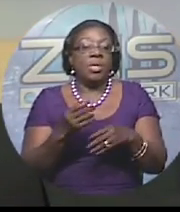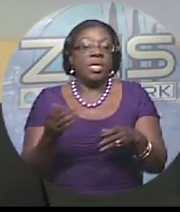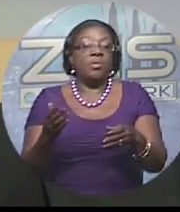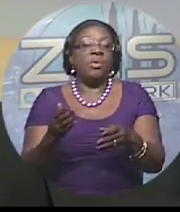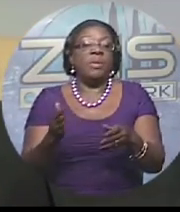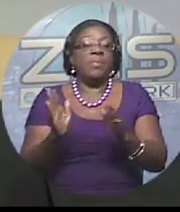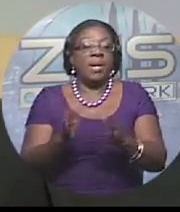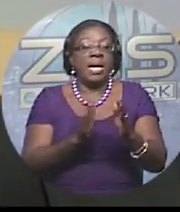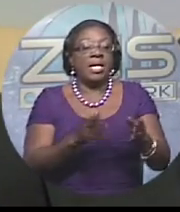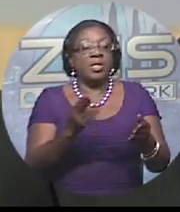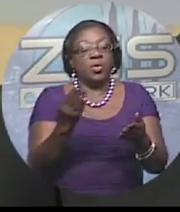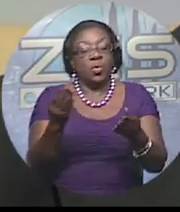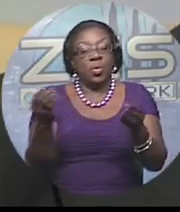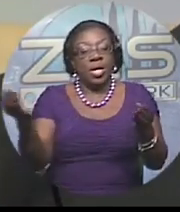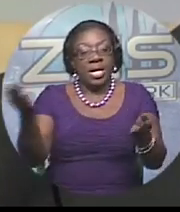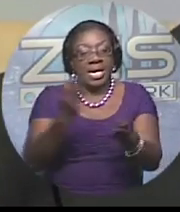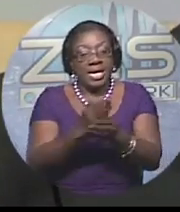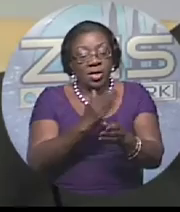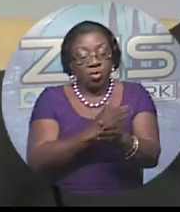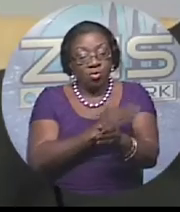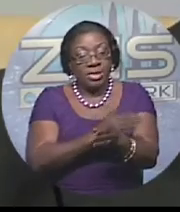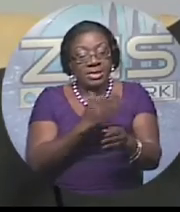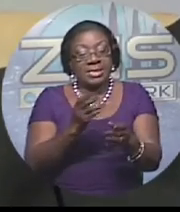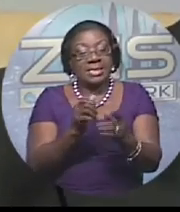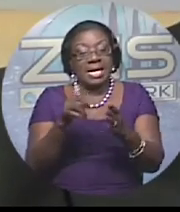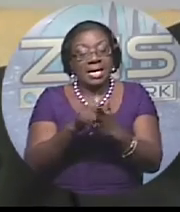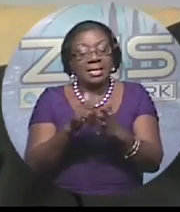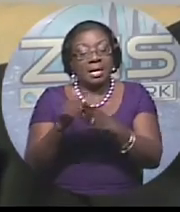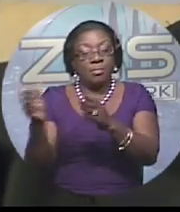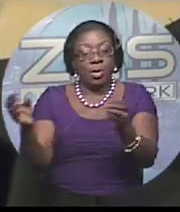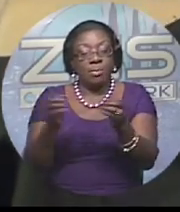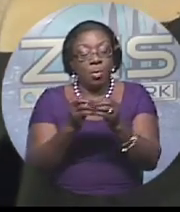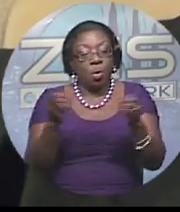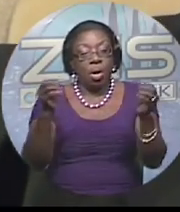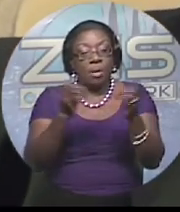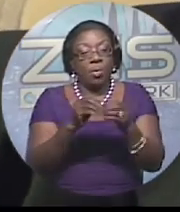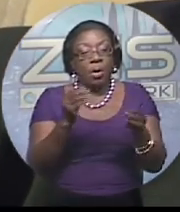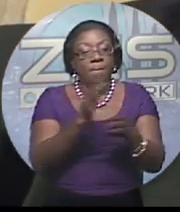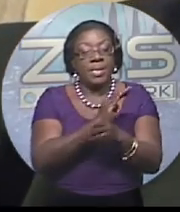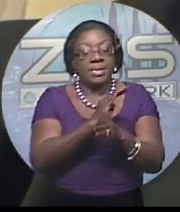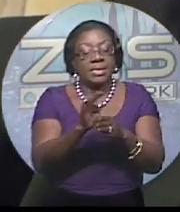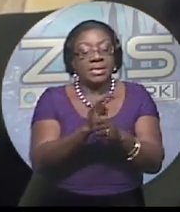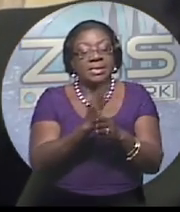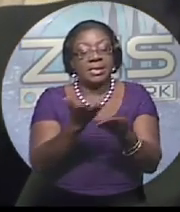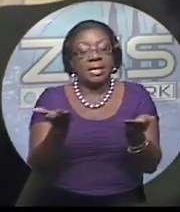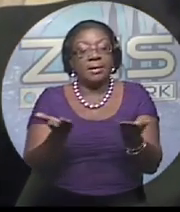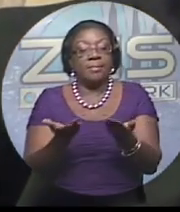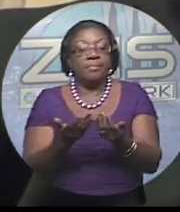basically double that and invest about $260 million in the phase 5 and 6.